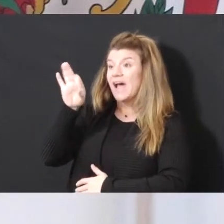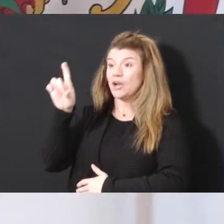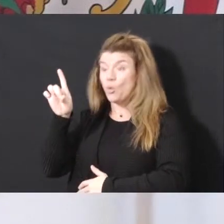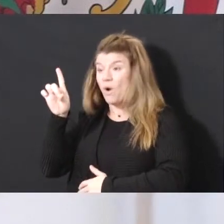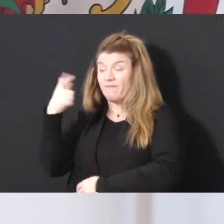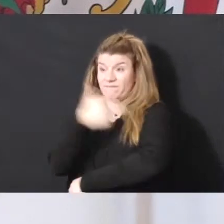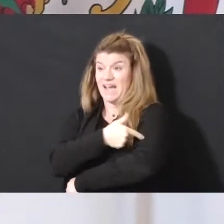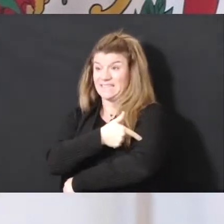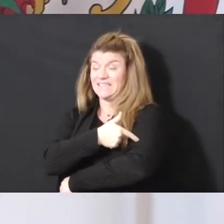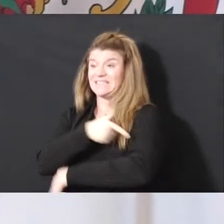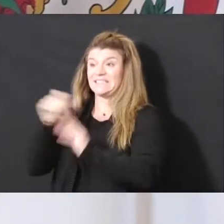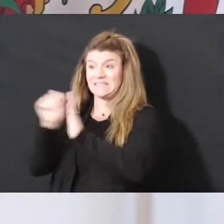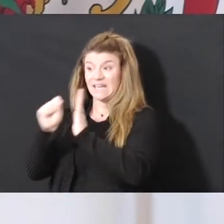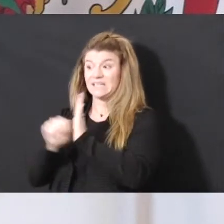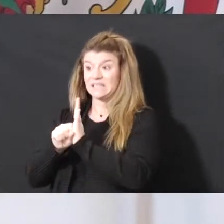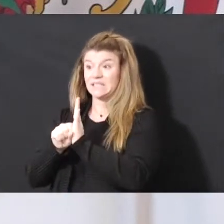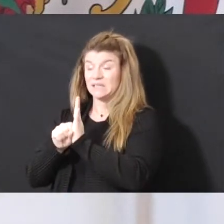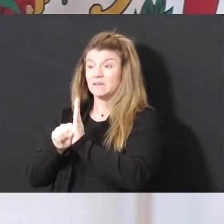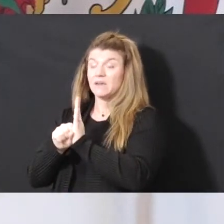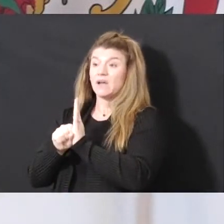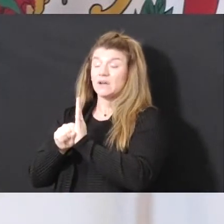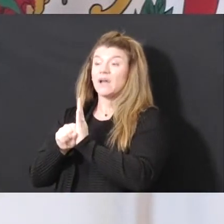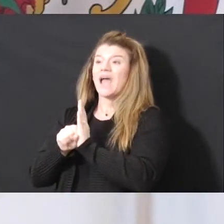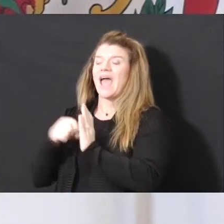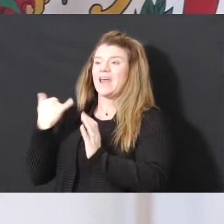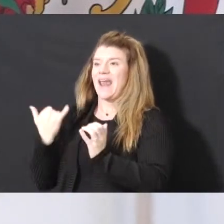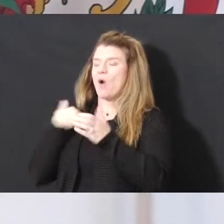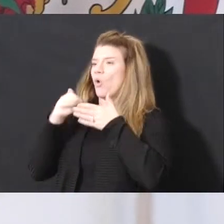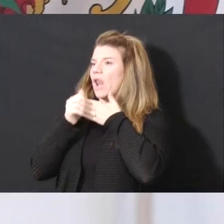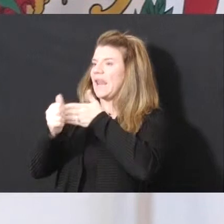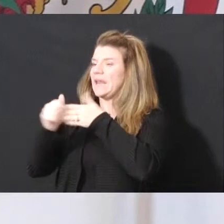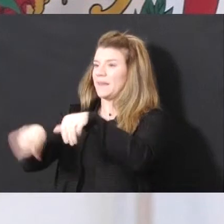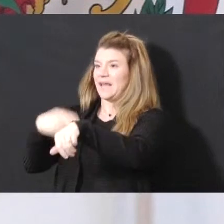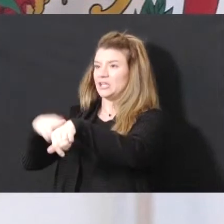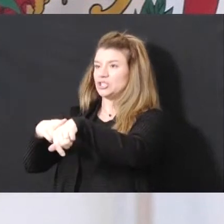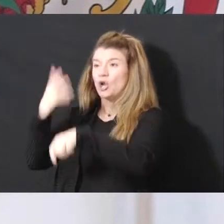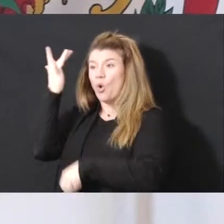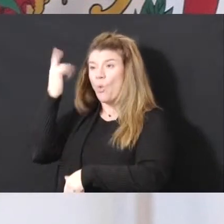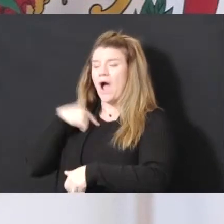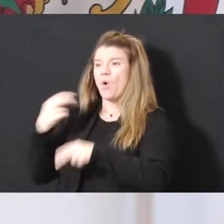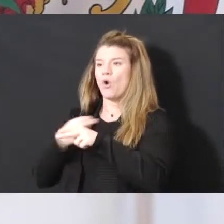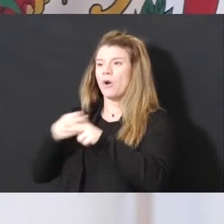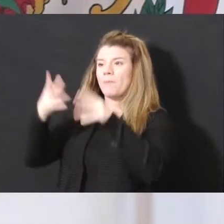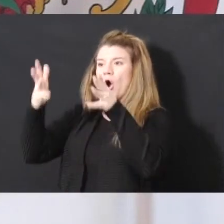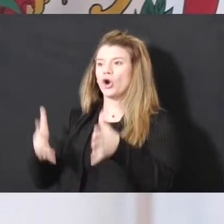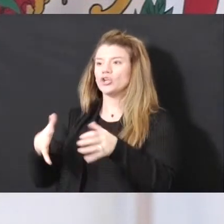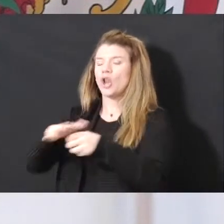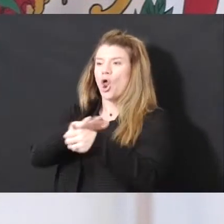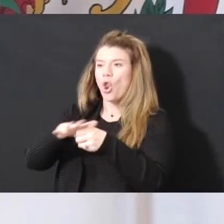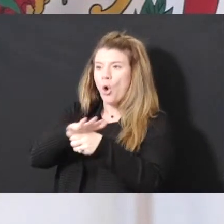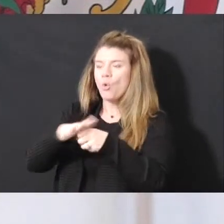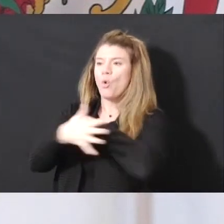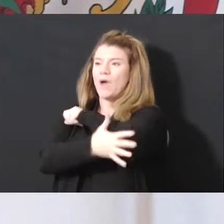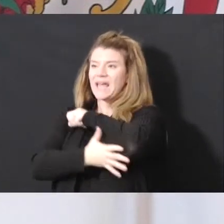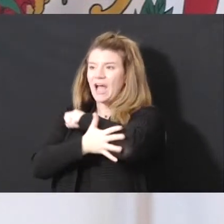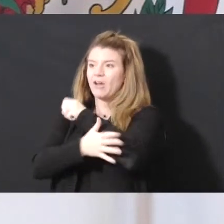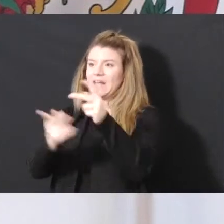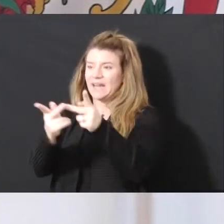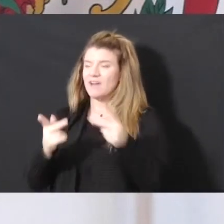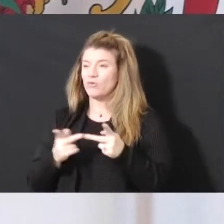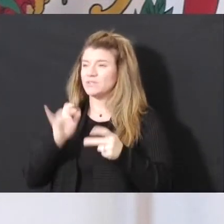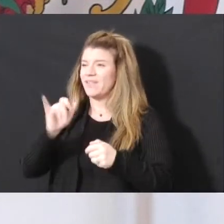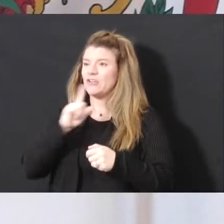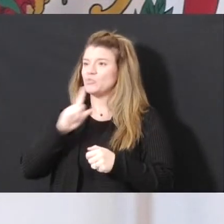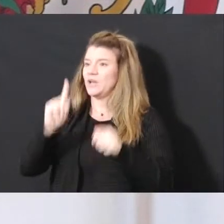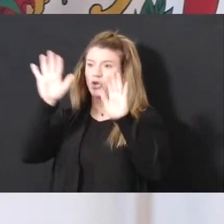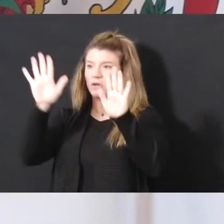8,991 vaccines in the state. And we're leading the nation because of our partners at the local and the county levels. That's all good.